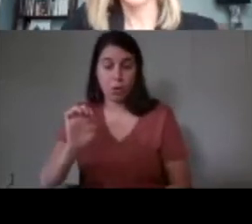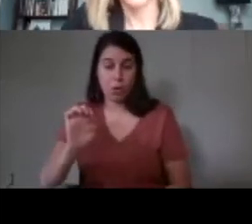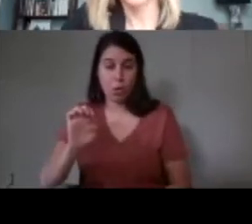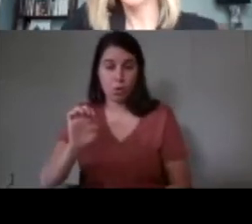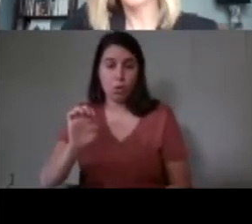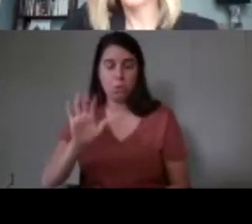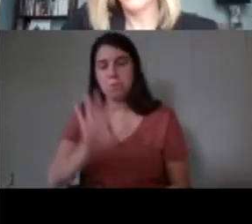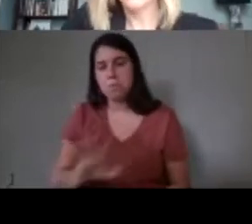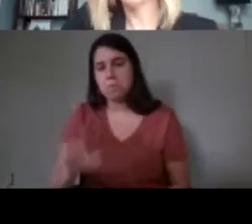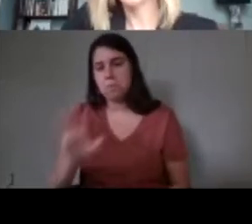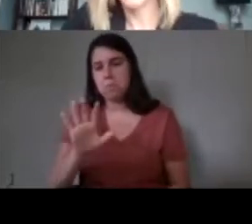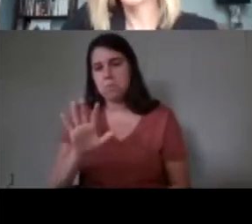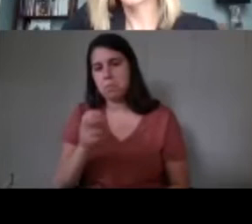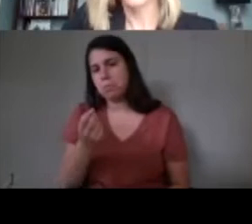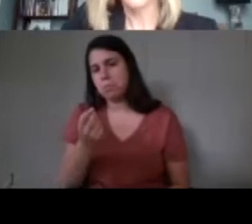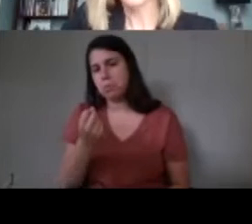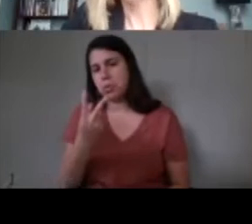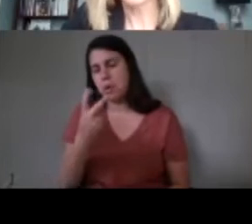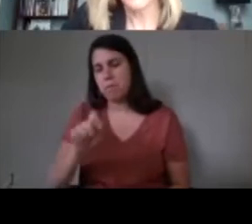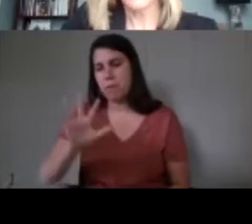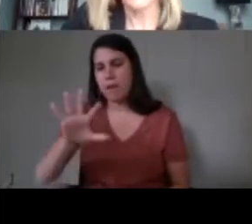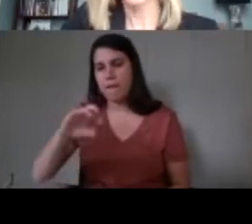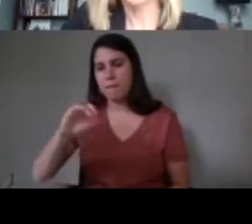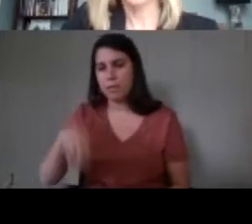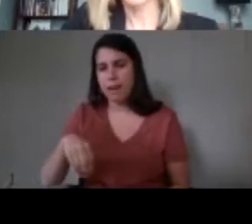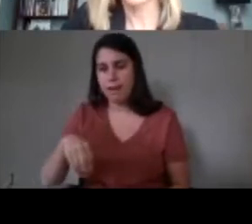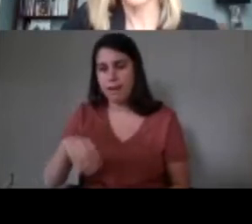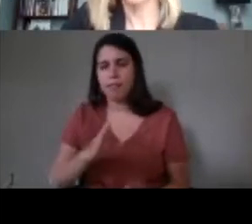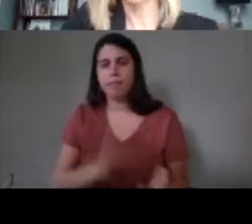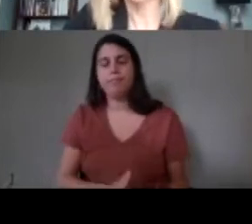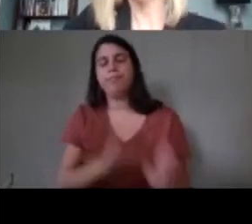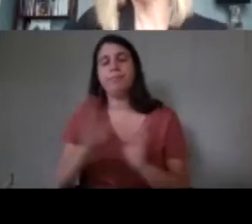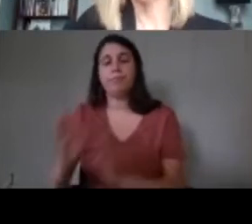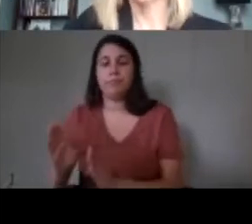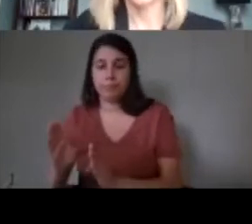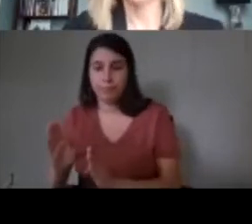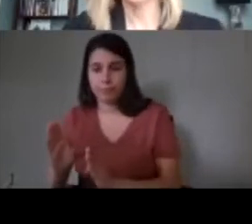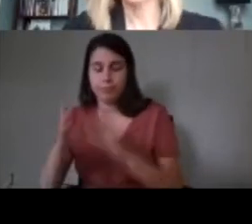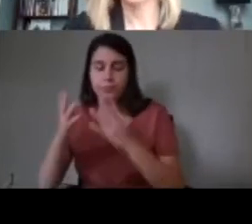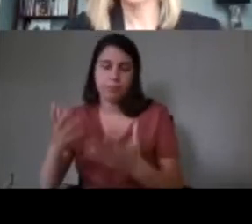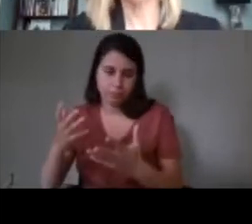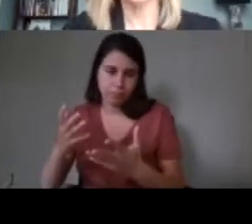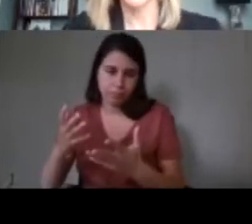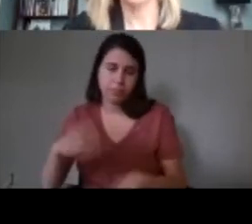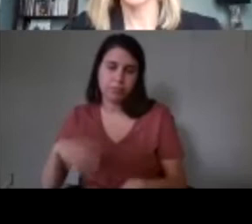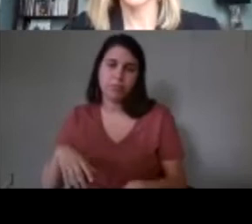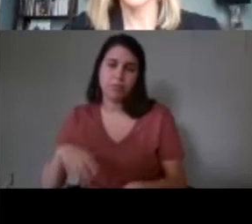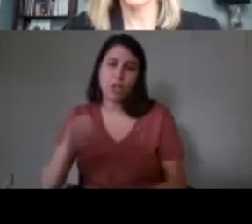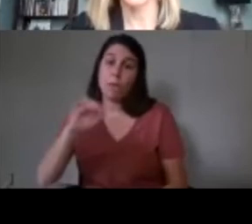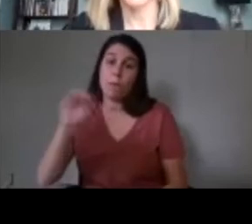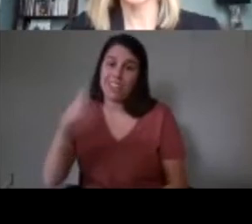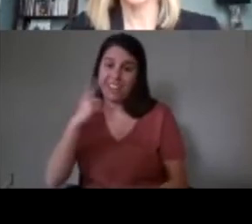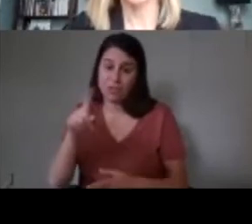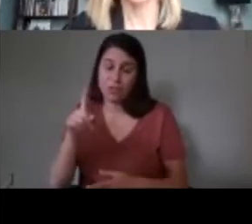about 12.5%. And of course, though, the percentage of lifetime